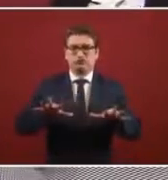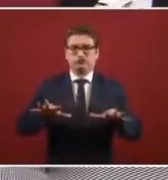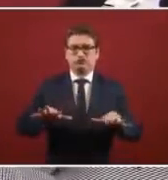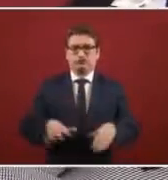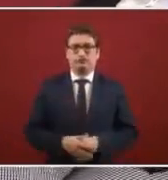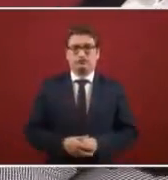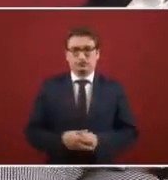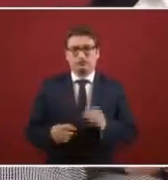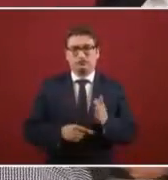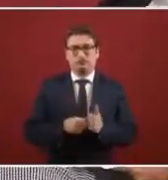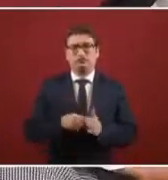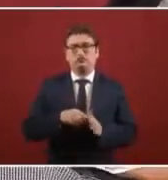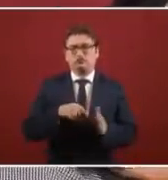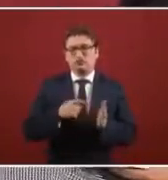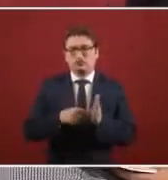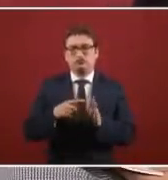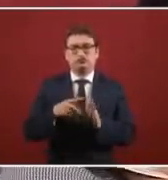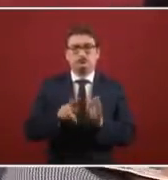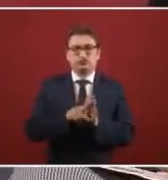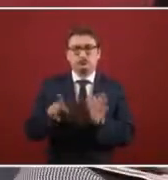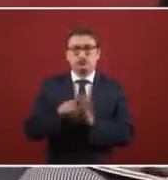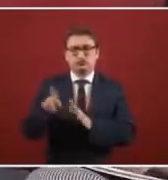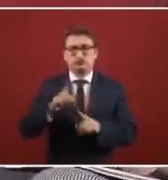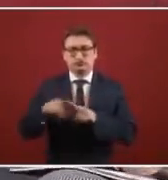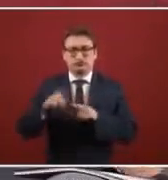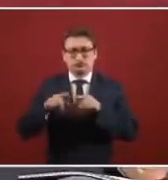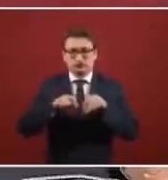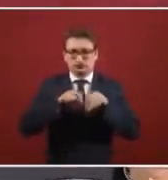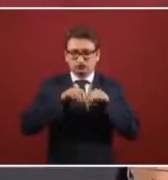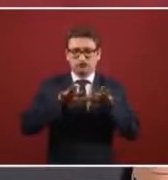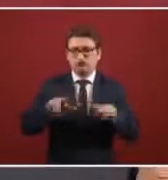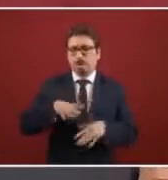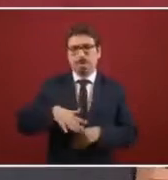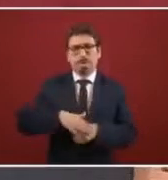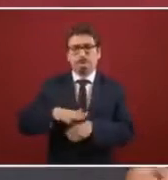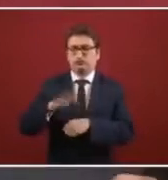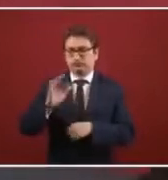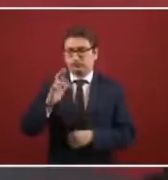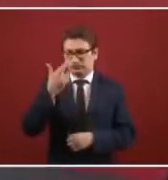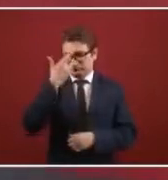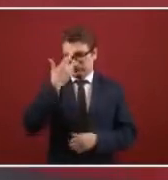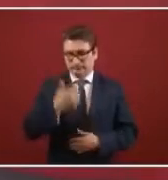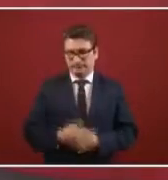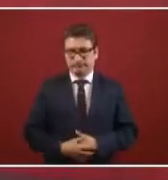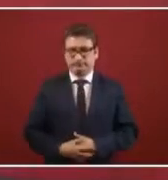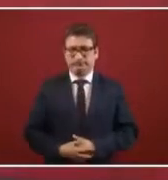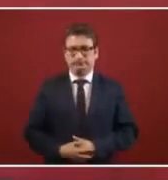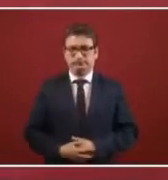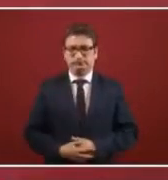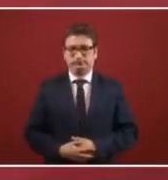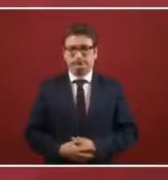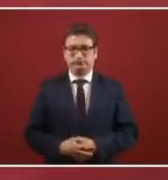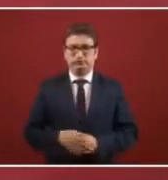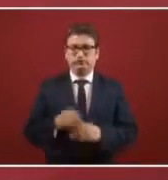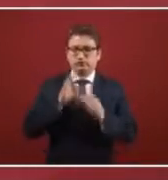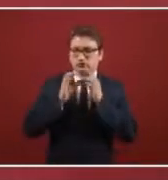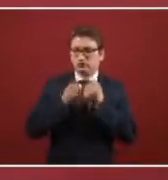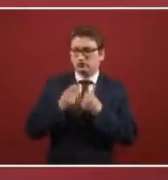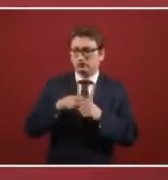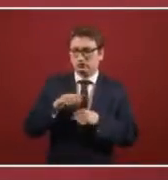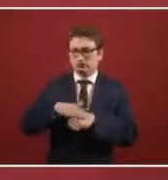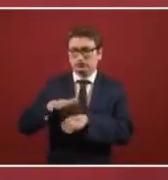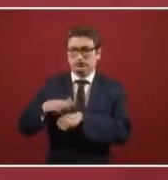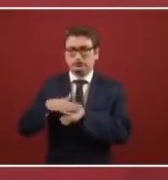campaign medios and in the y media, aprovecho para hacer un and I'm gonna recordatorio remind you a comunicación social, to